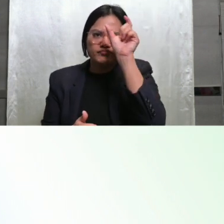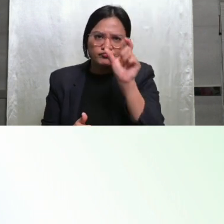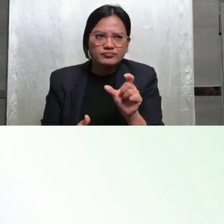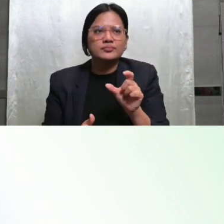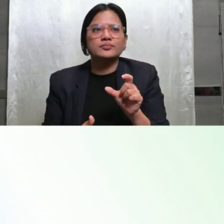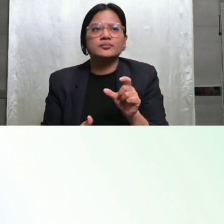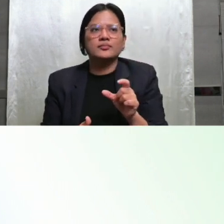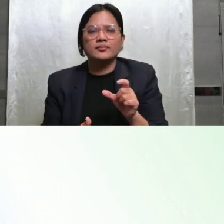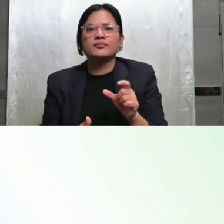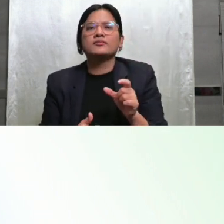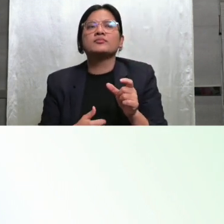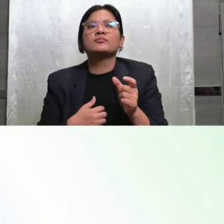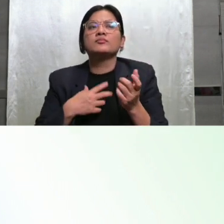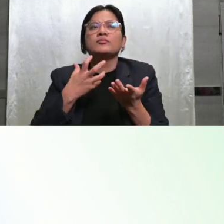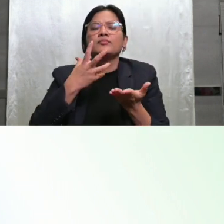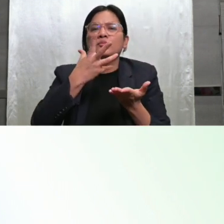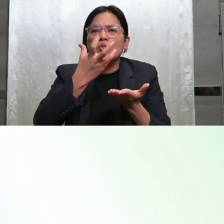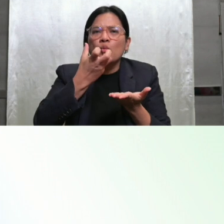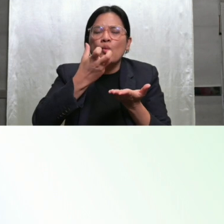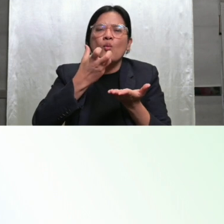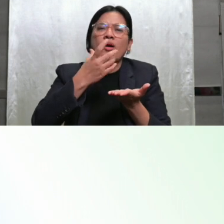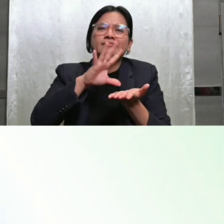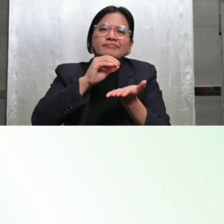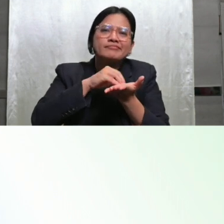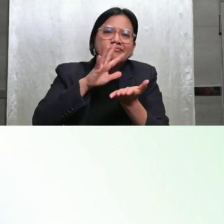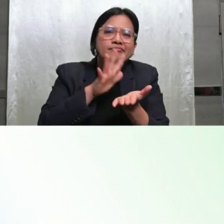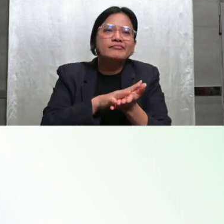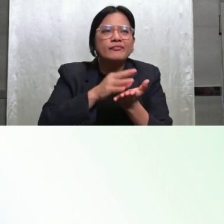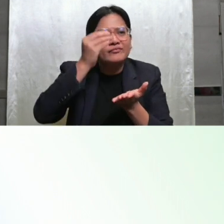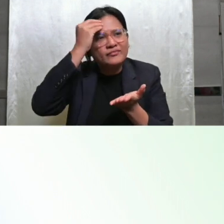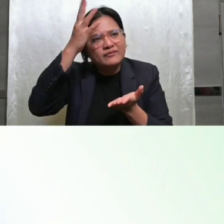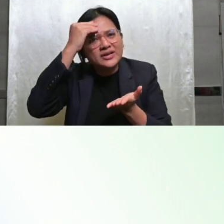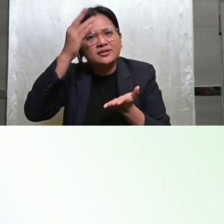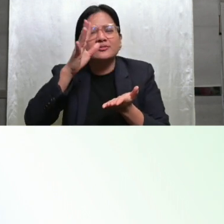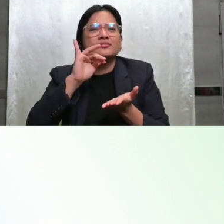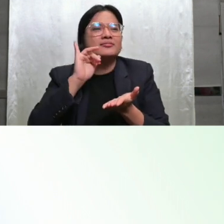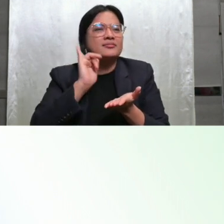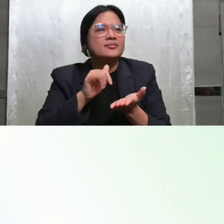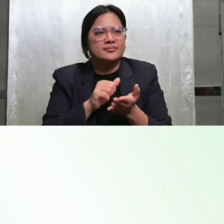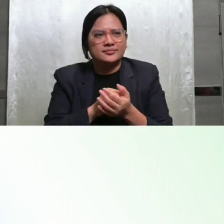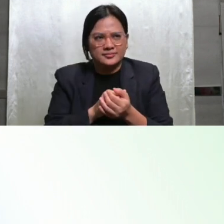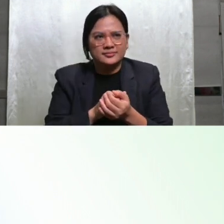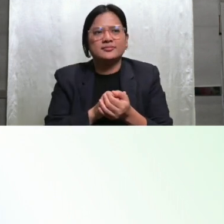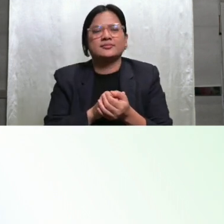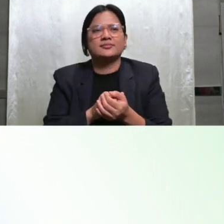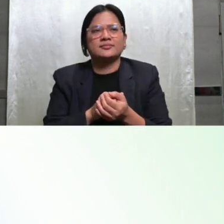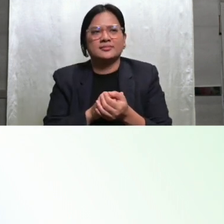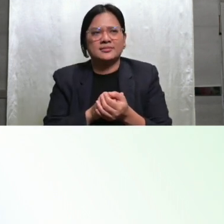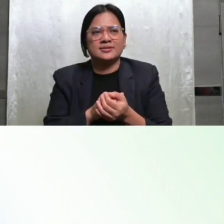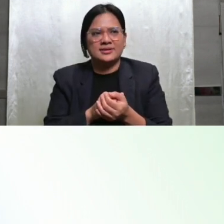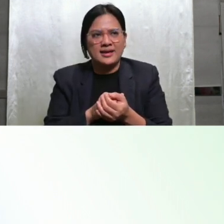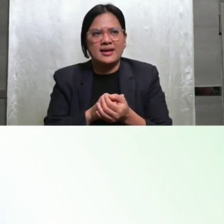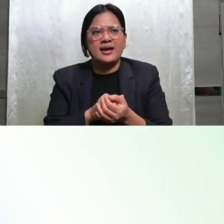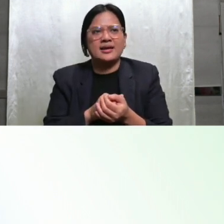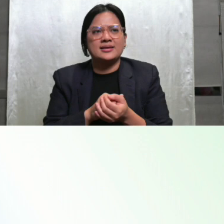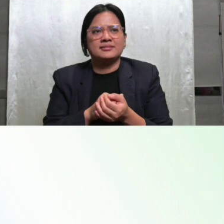to prepare different courses to teach mathematics even in the remotest of the locations. And we